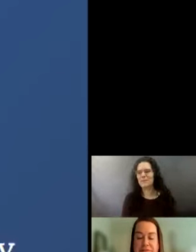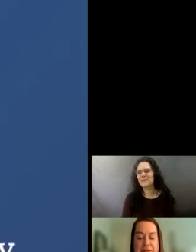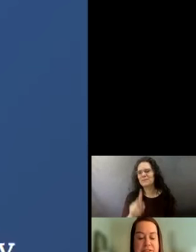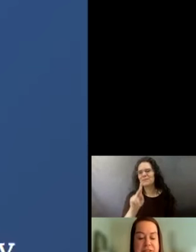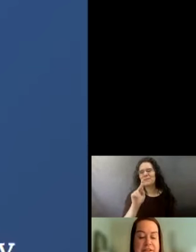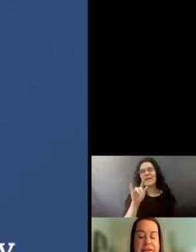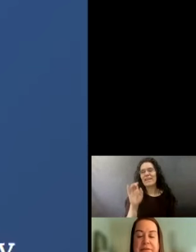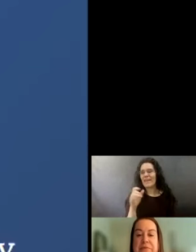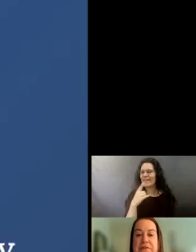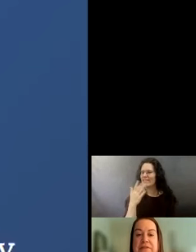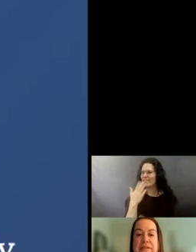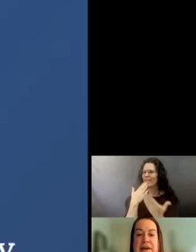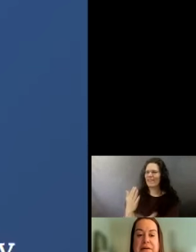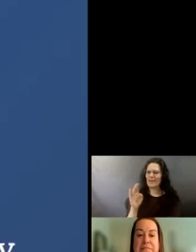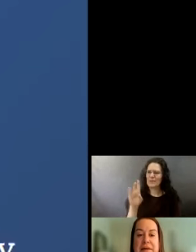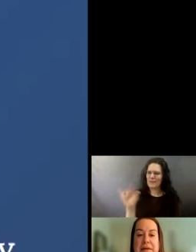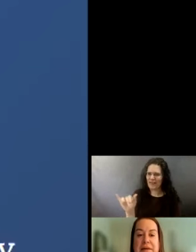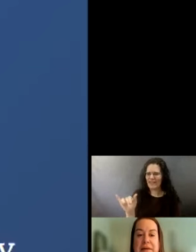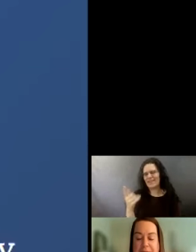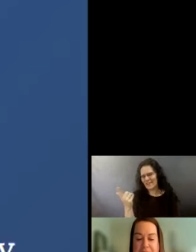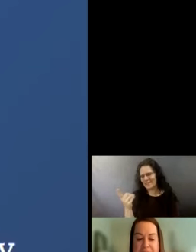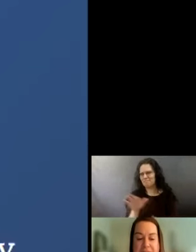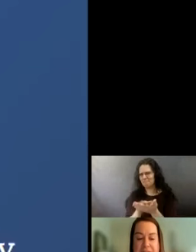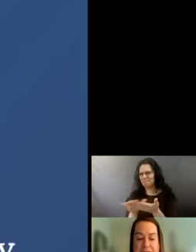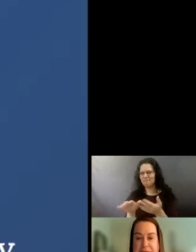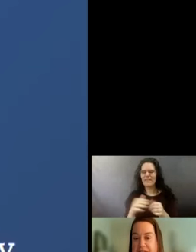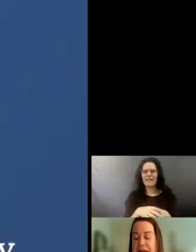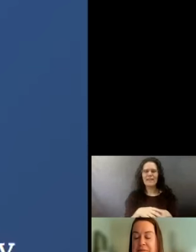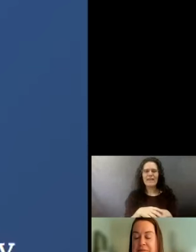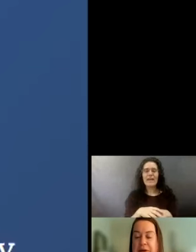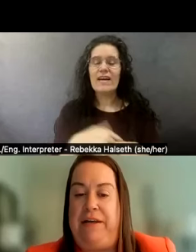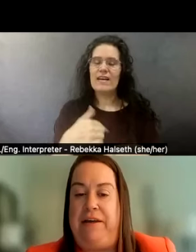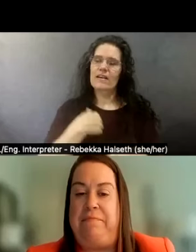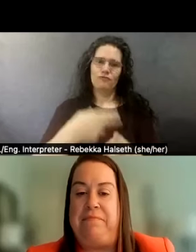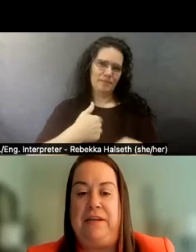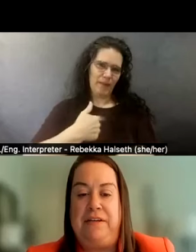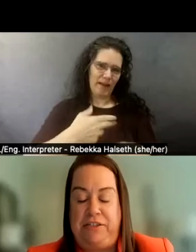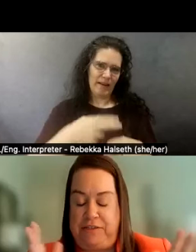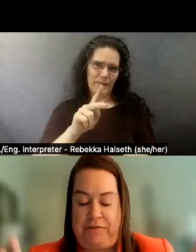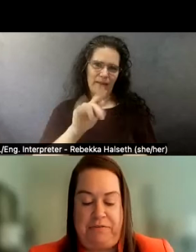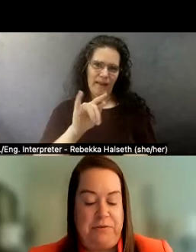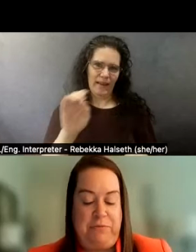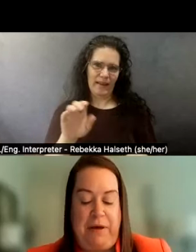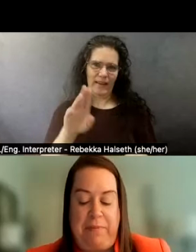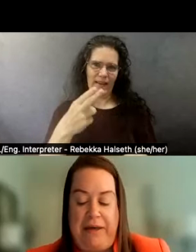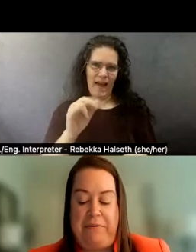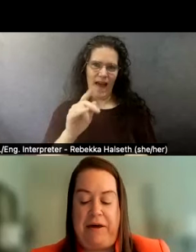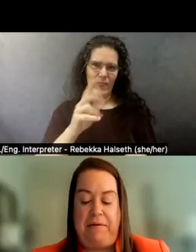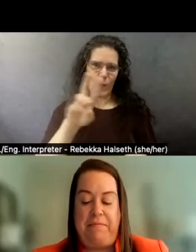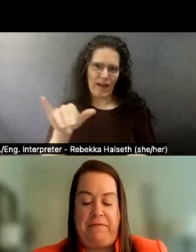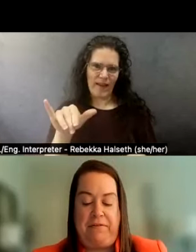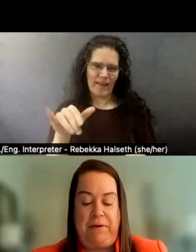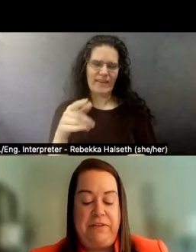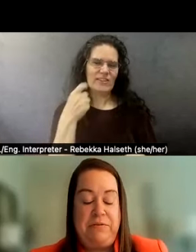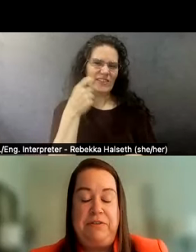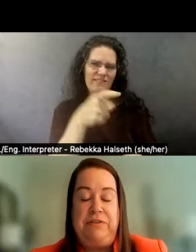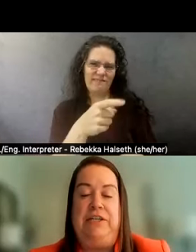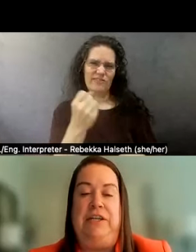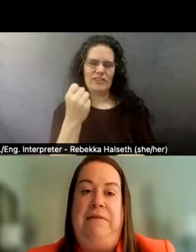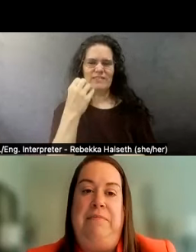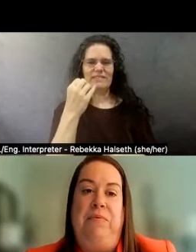the introduction and the kind words. As Bethany said, I'm Katie Hathaway. She just sort of told you my bio. For my